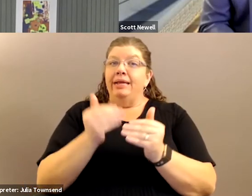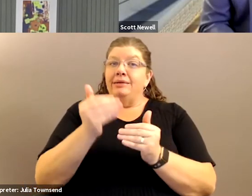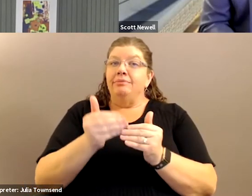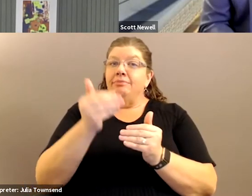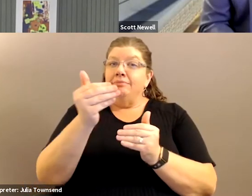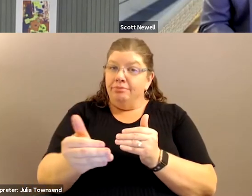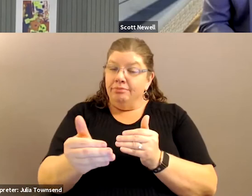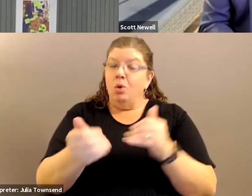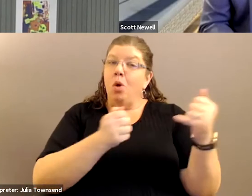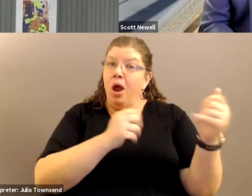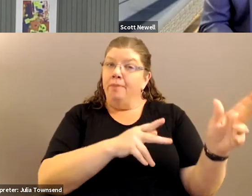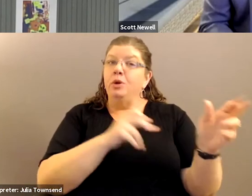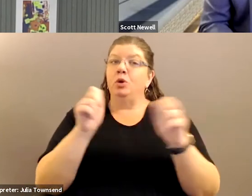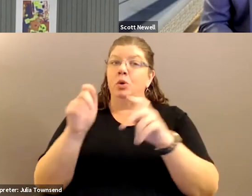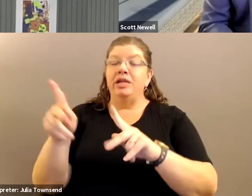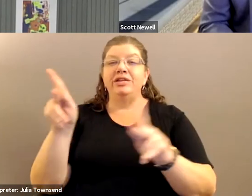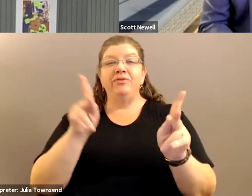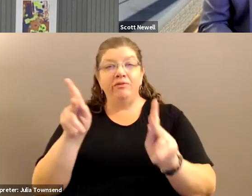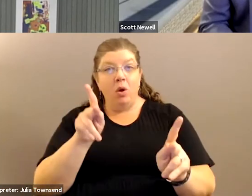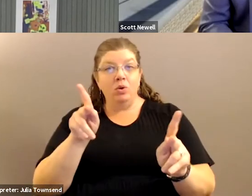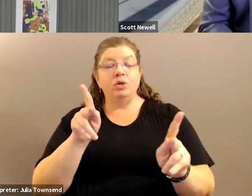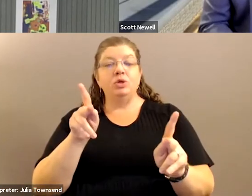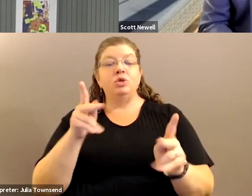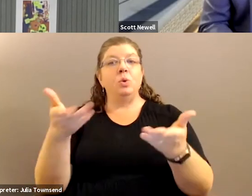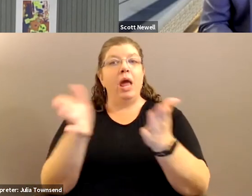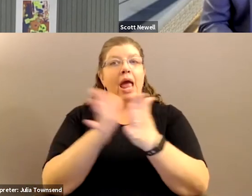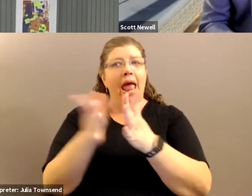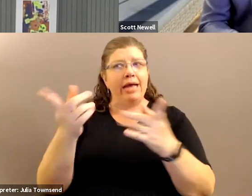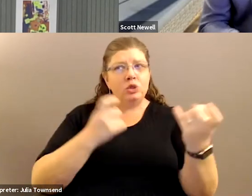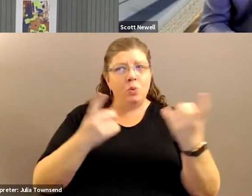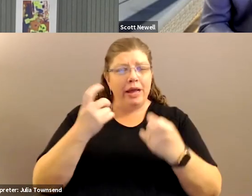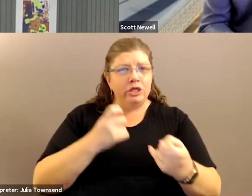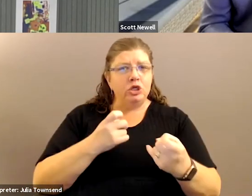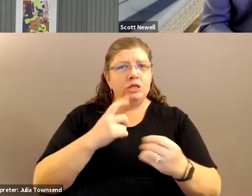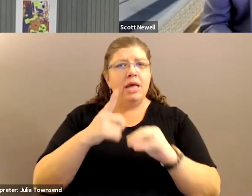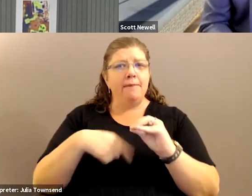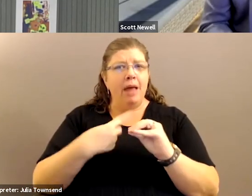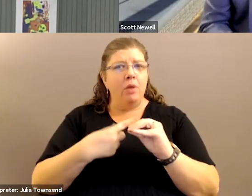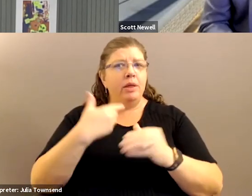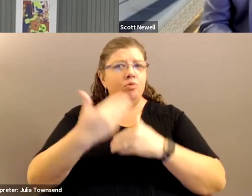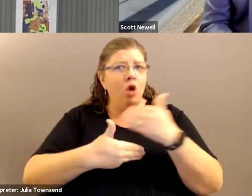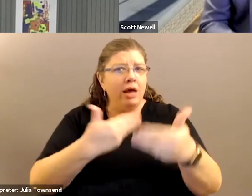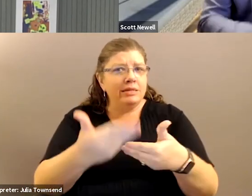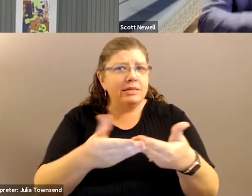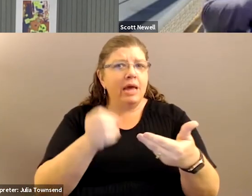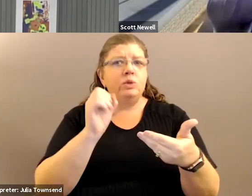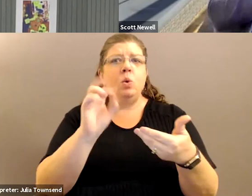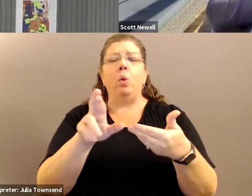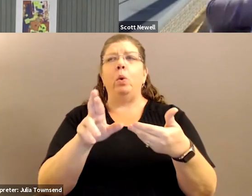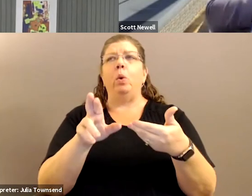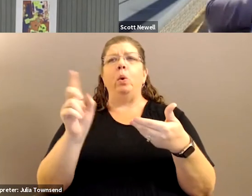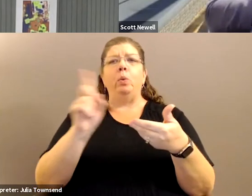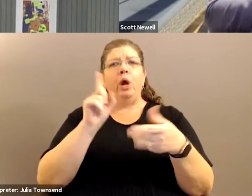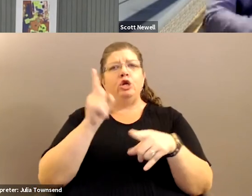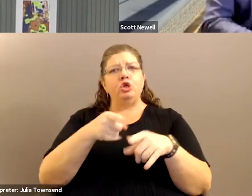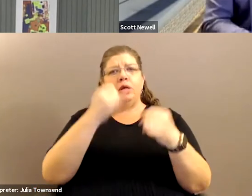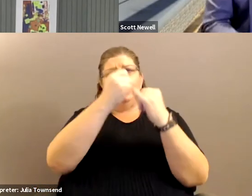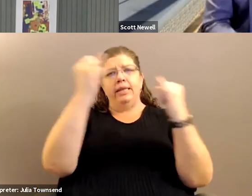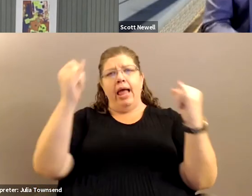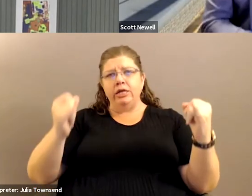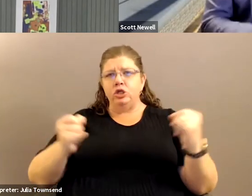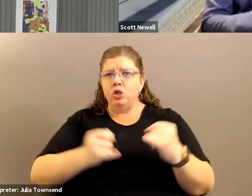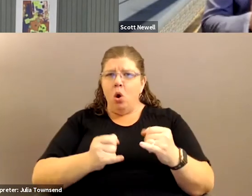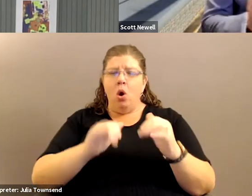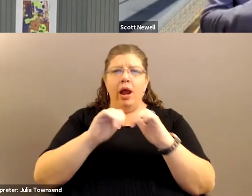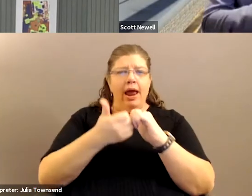an opportunity for for folks to ask questions maybe about the process or about um where certain lines are and how they